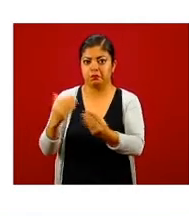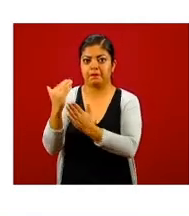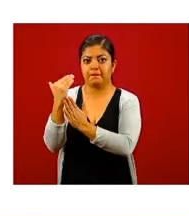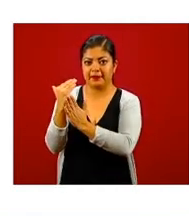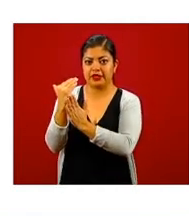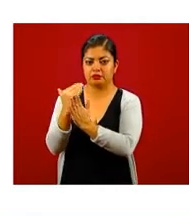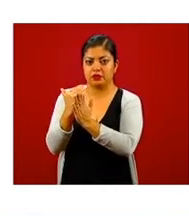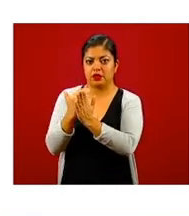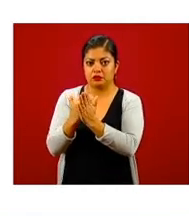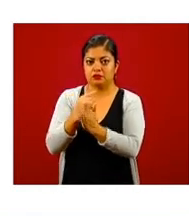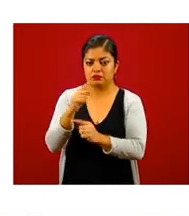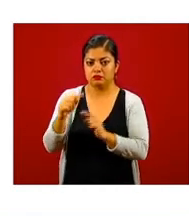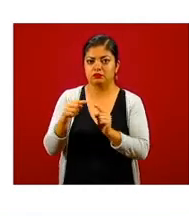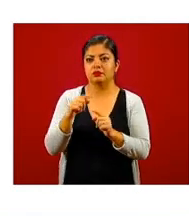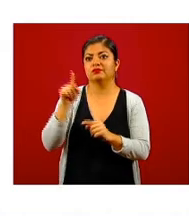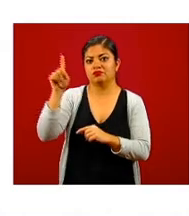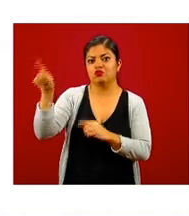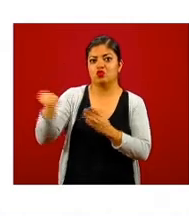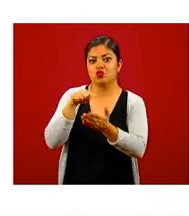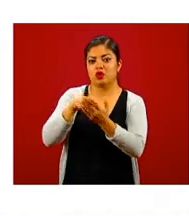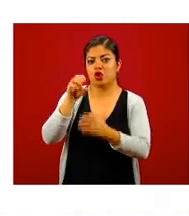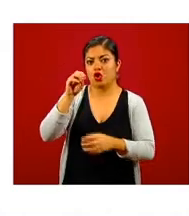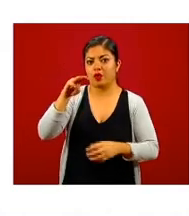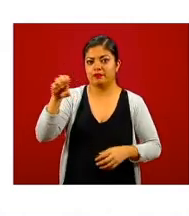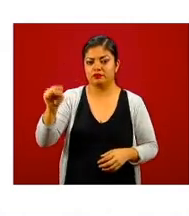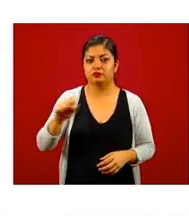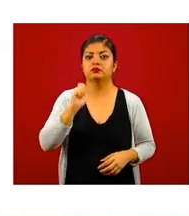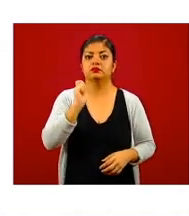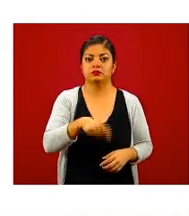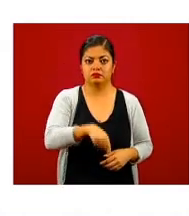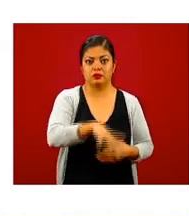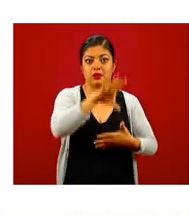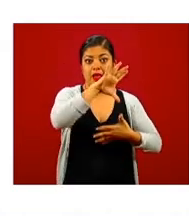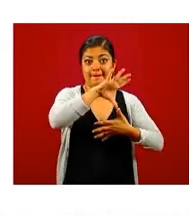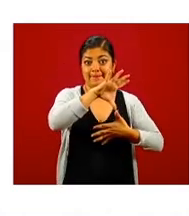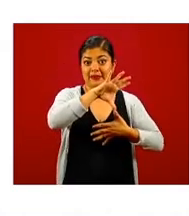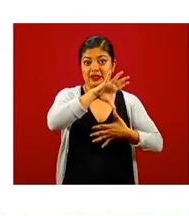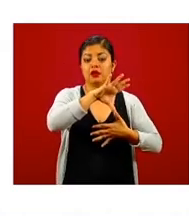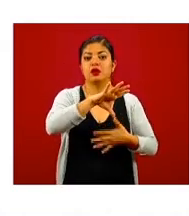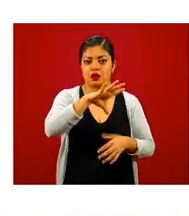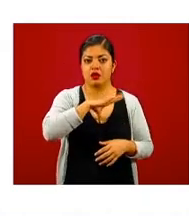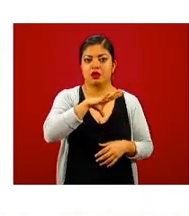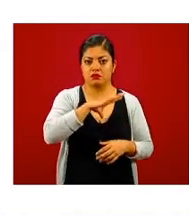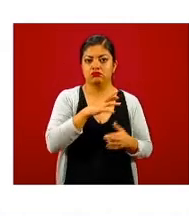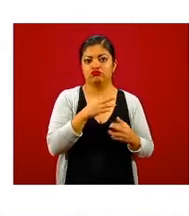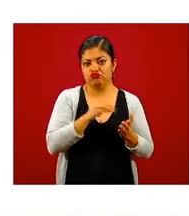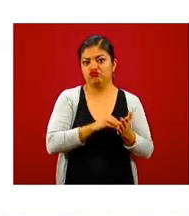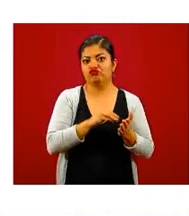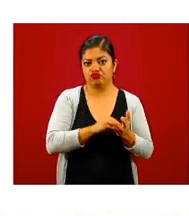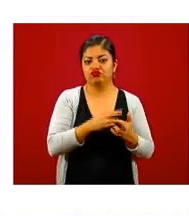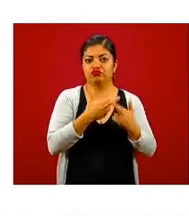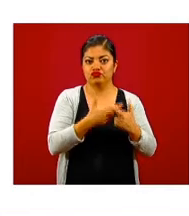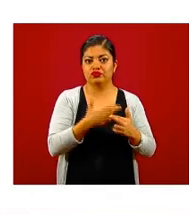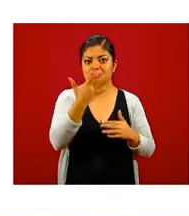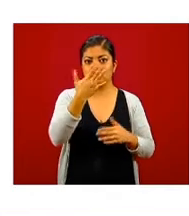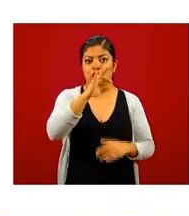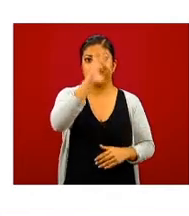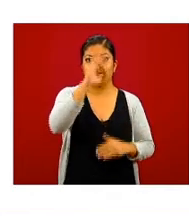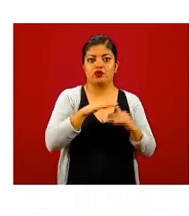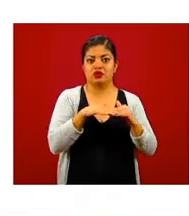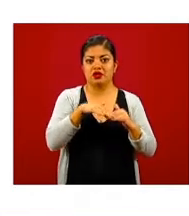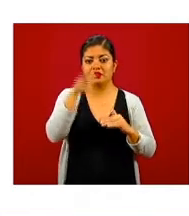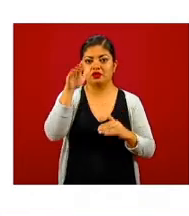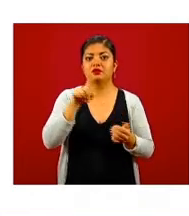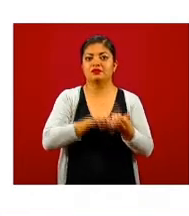in Europe. In that region, transmission rates are going down. We